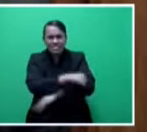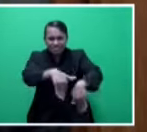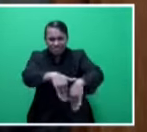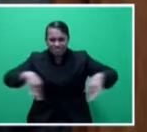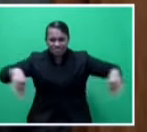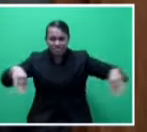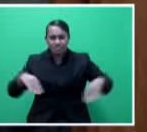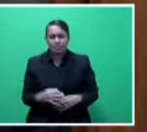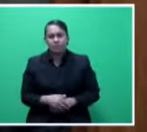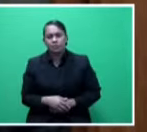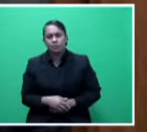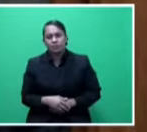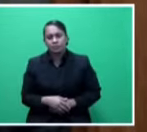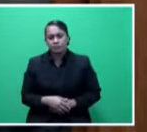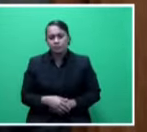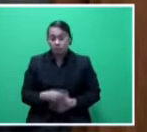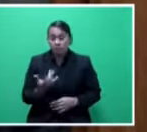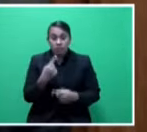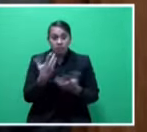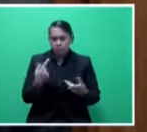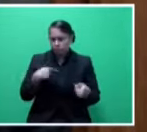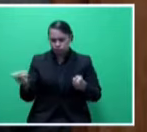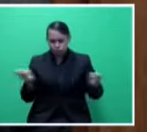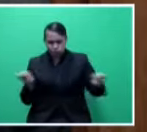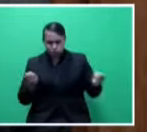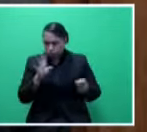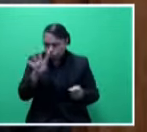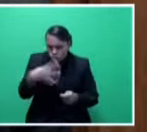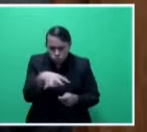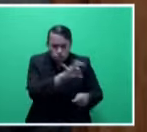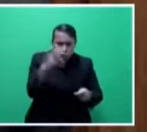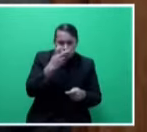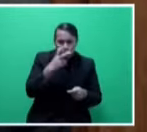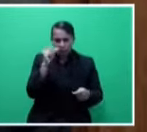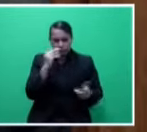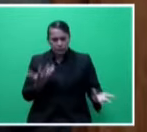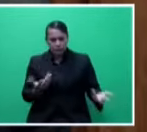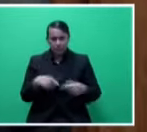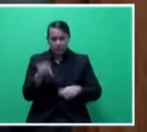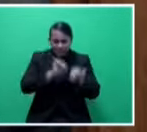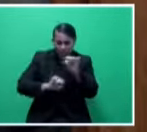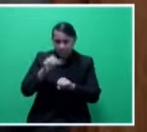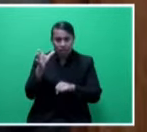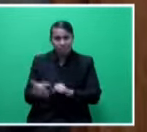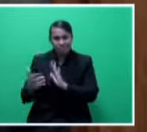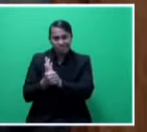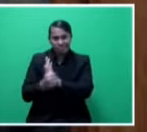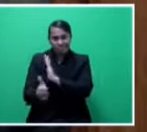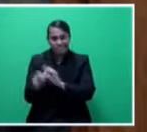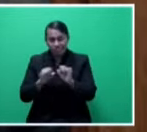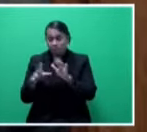The management of such risks represents a great challenge to scientists and policymakers in the areas